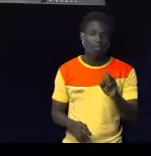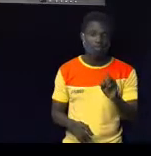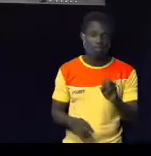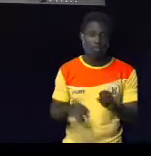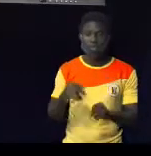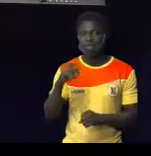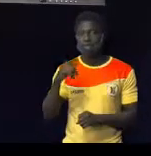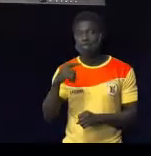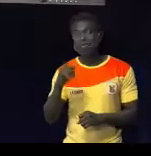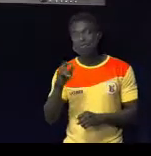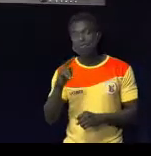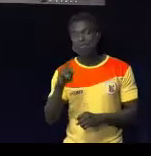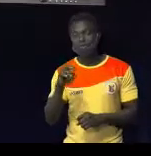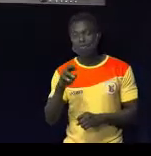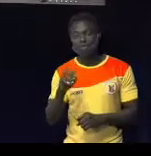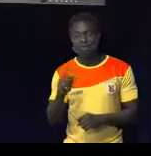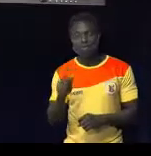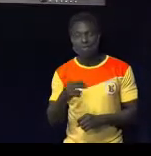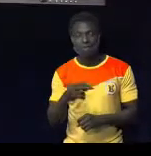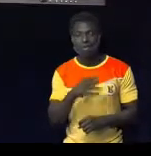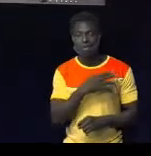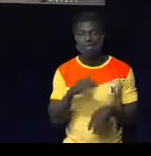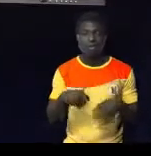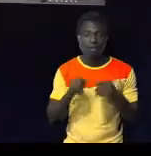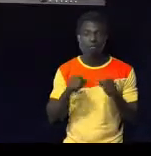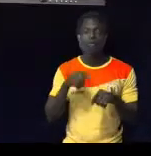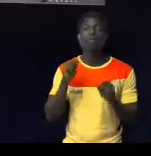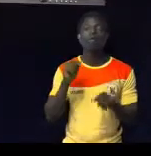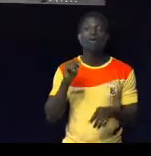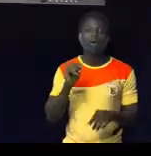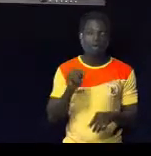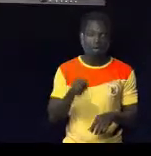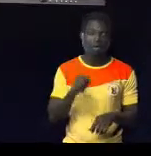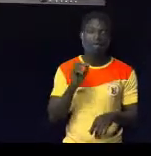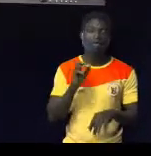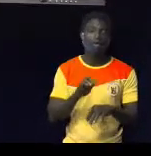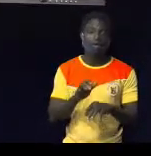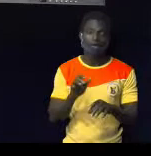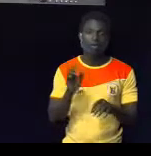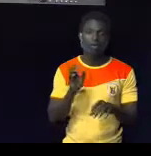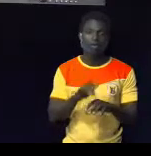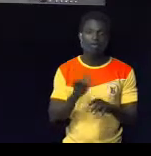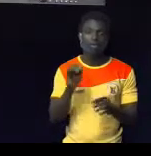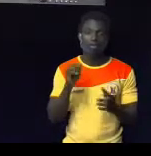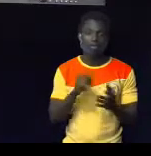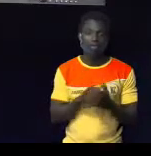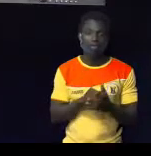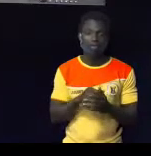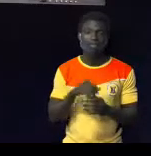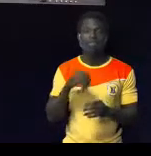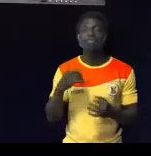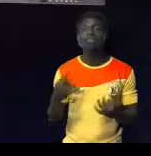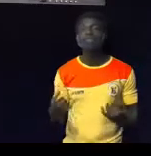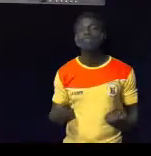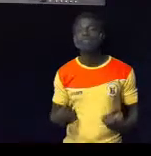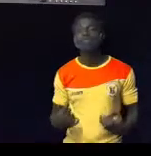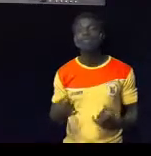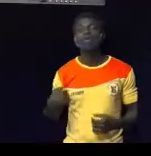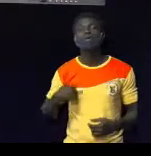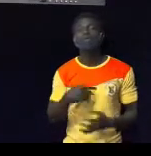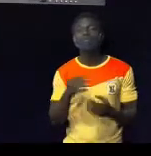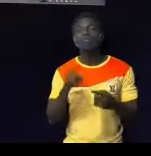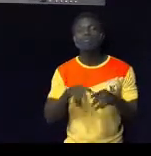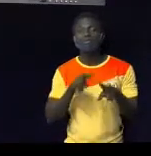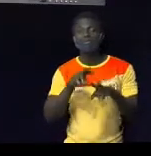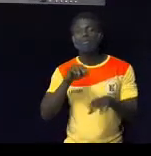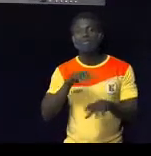gonorrhea, syphilis, and how one can contract HIV/AIDS. In today's lesson, we want to look at another interesting